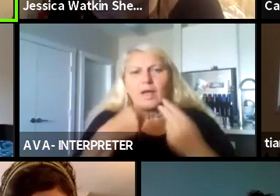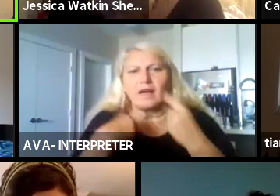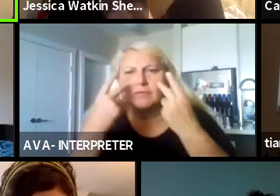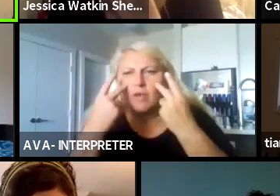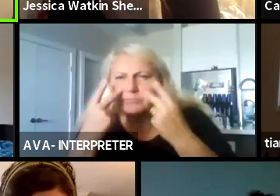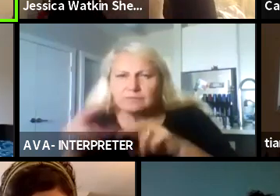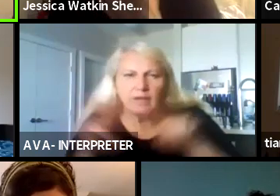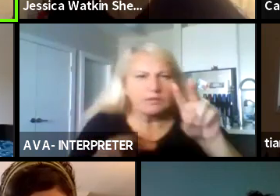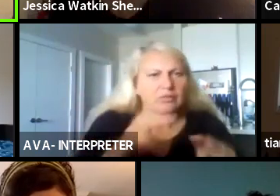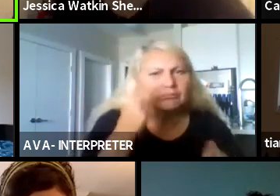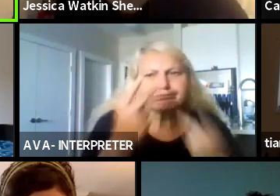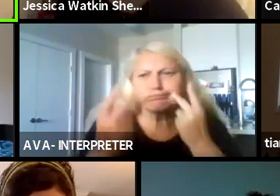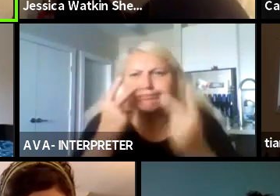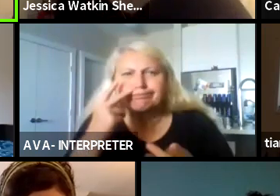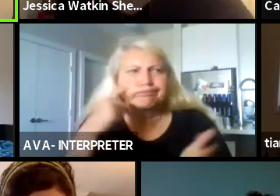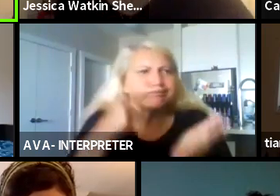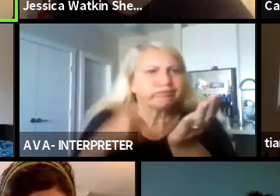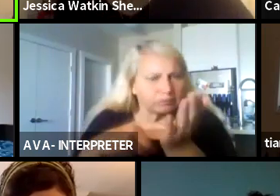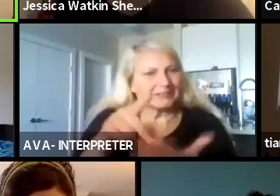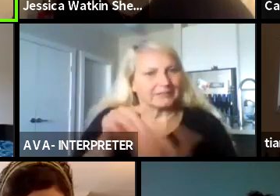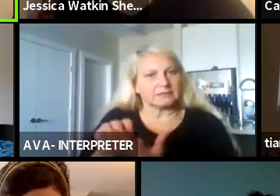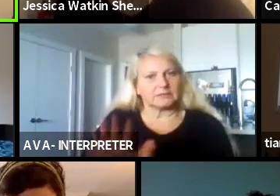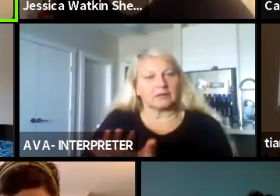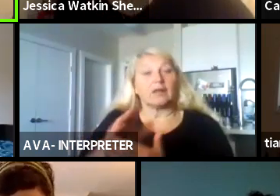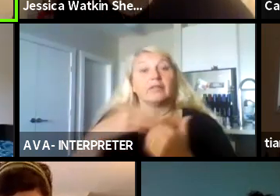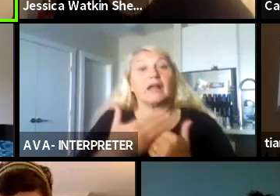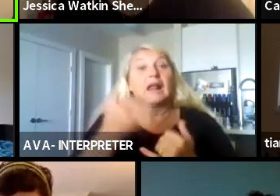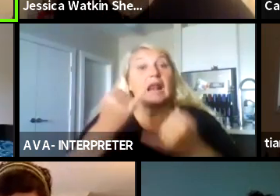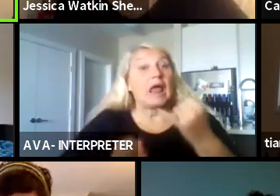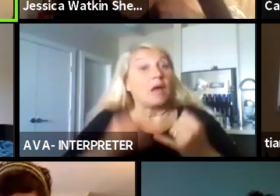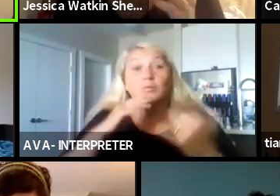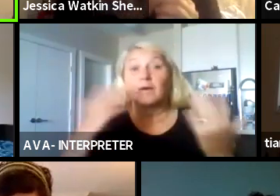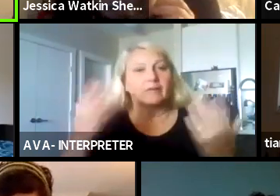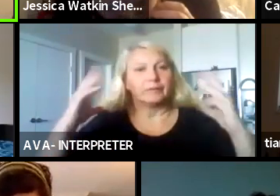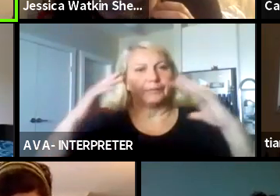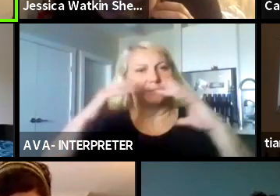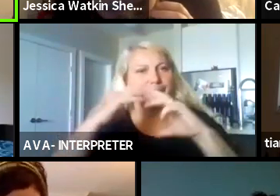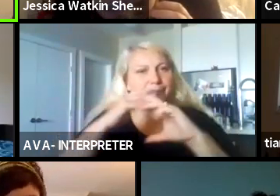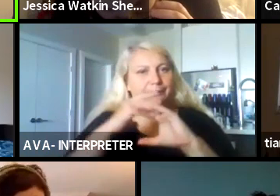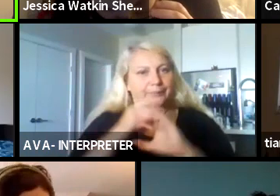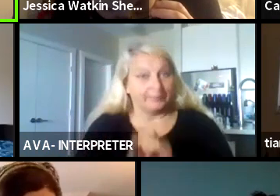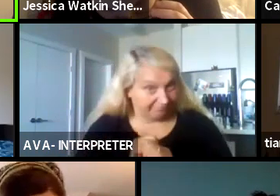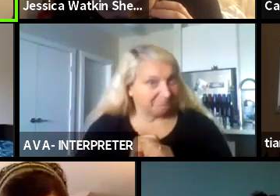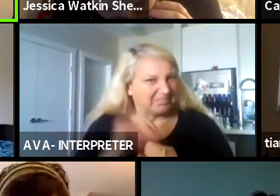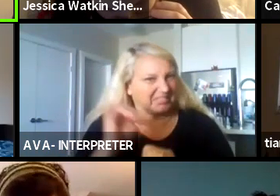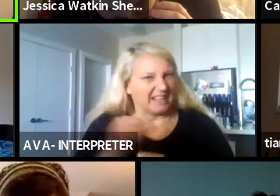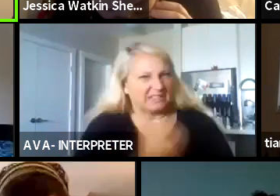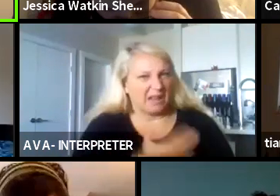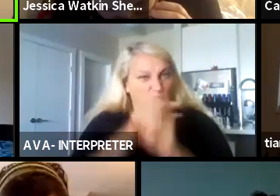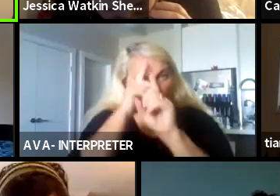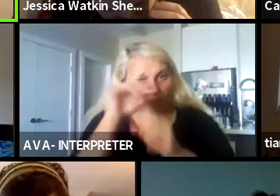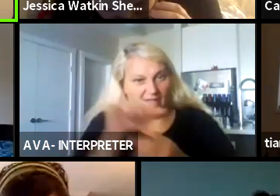you. And then, of course, we'll have a beautiful moment of closing at the end. I am now going to be handing